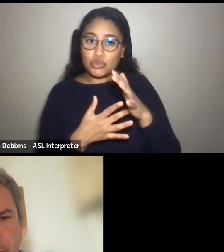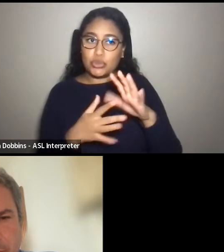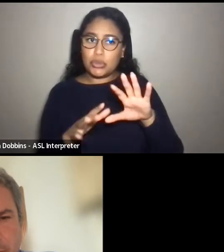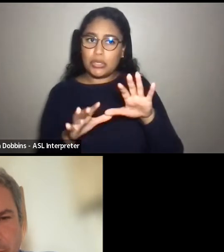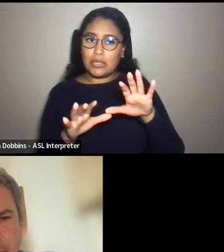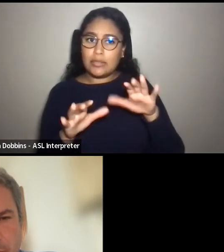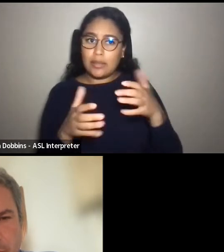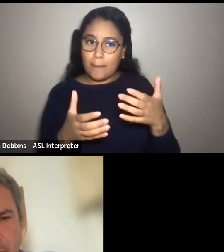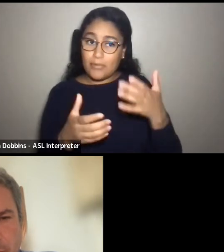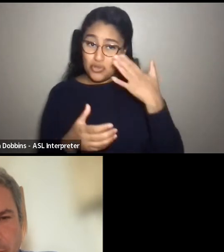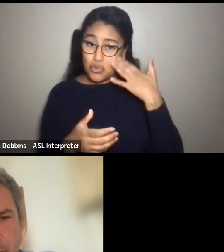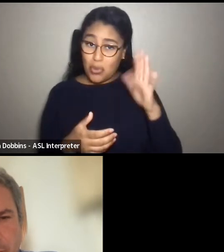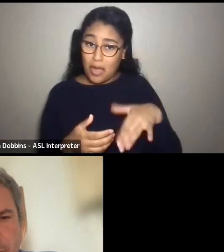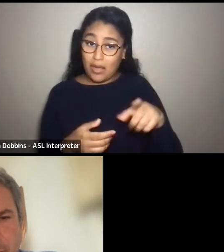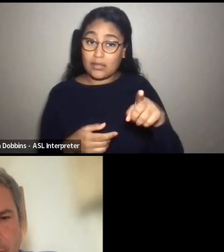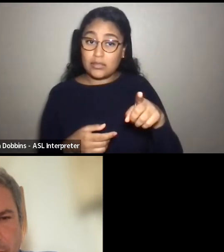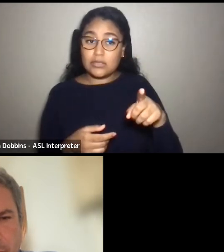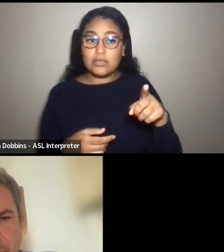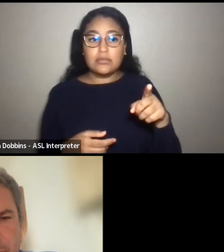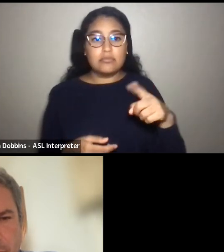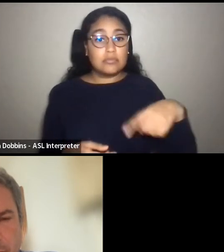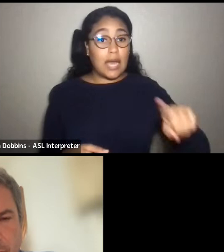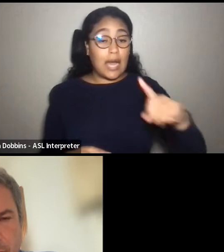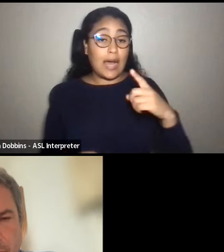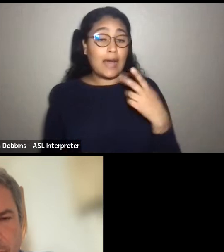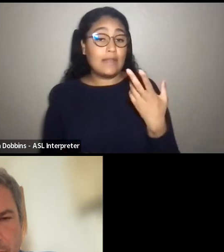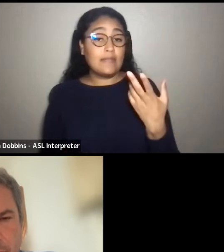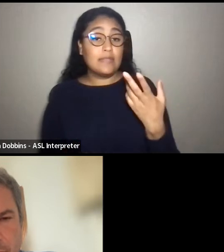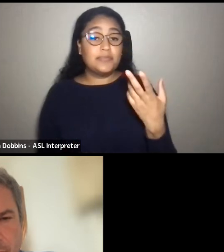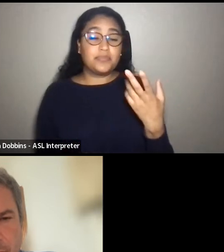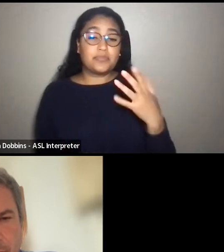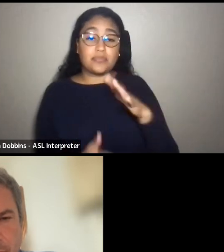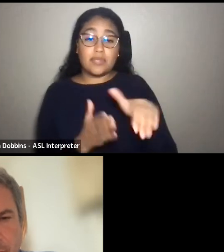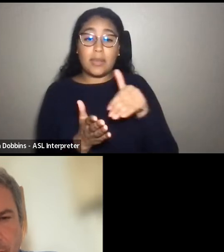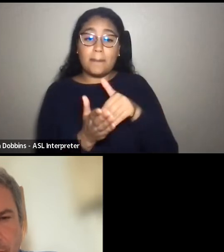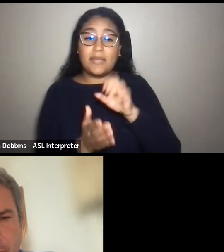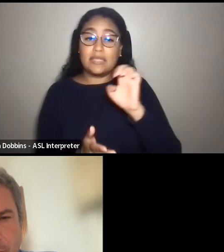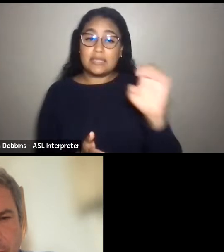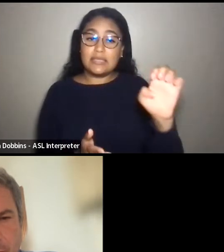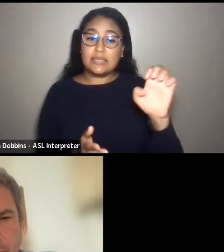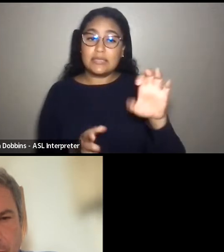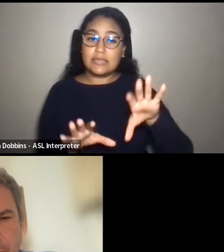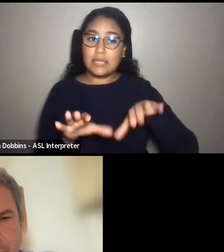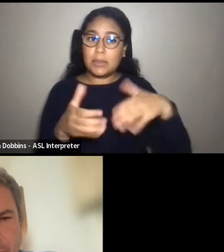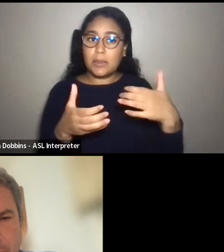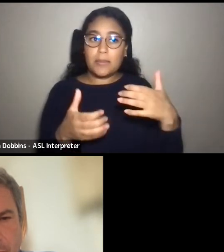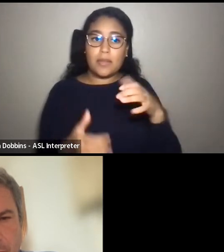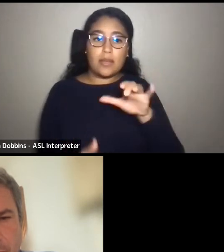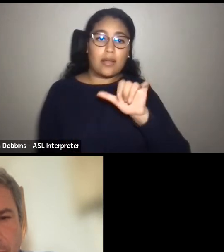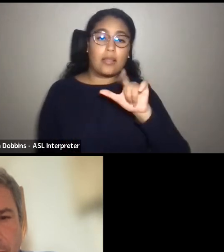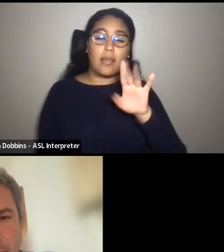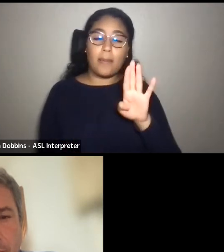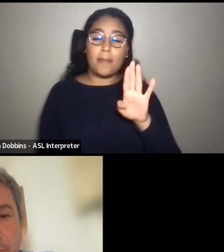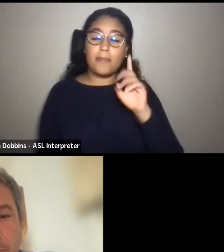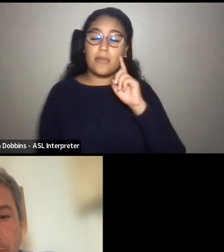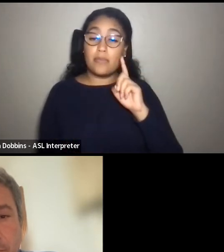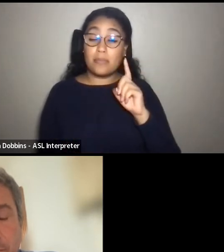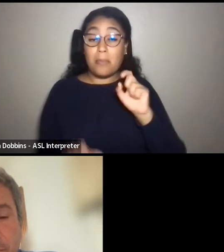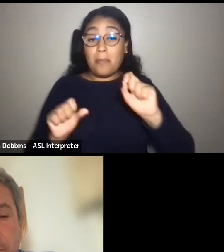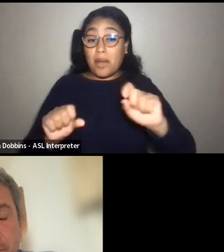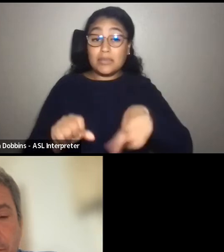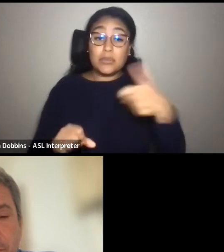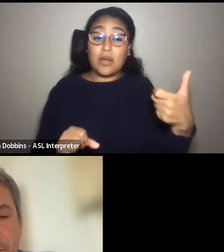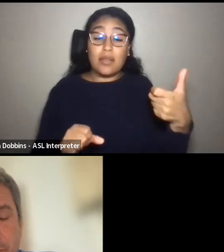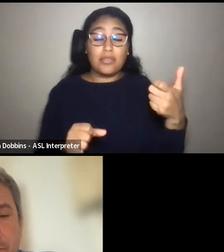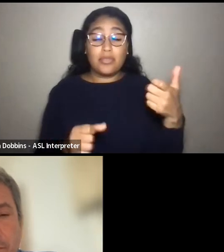is that a number of you are parents of students who have similar clubs on other campuses. Pull them